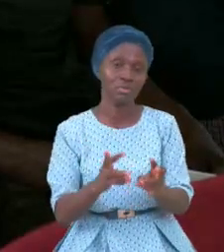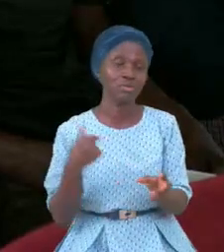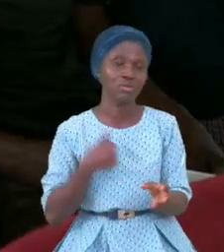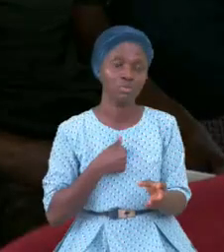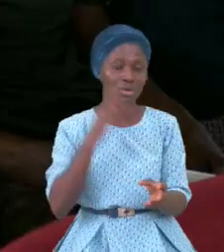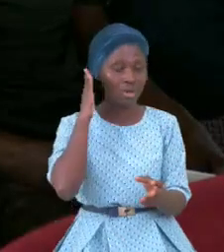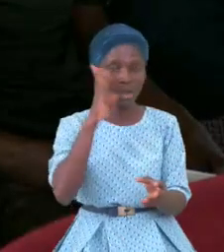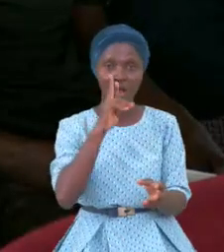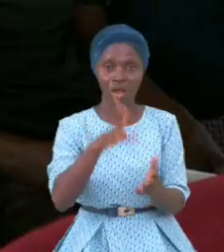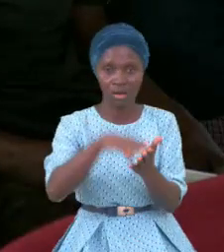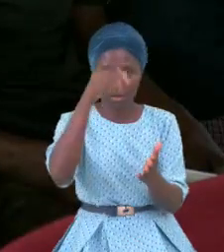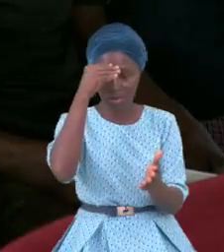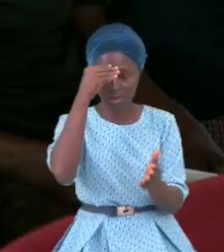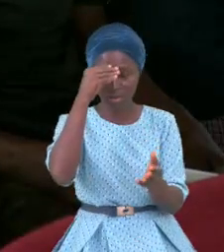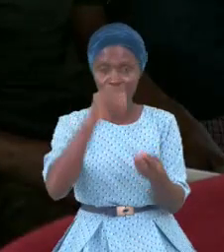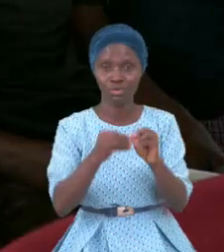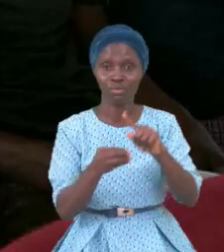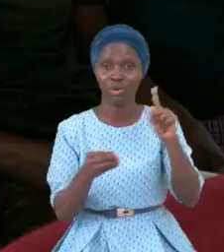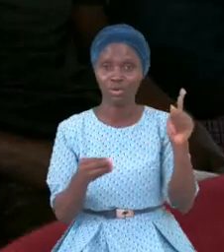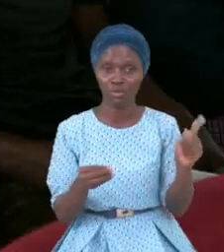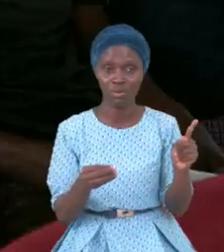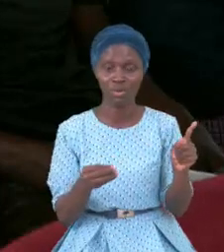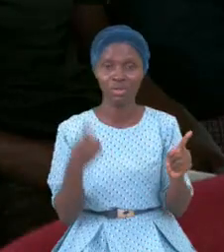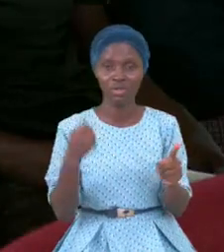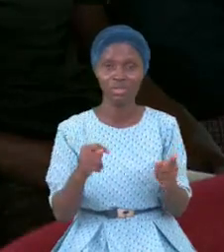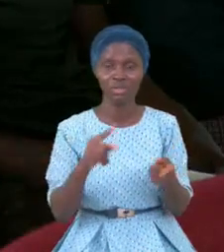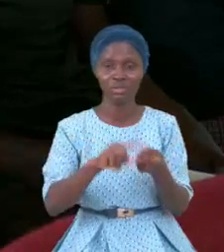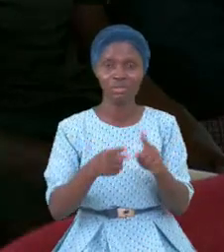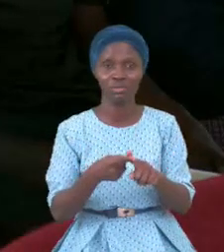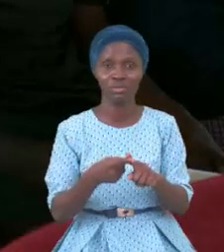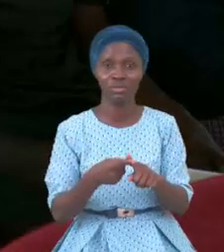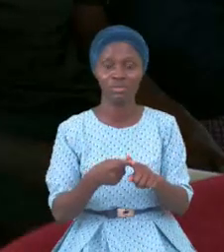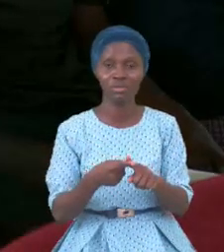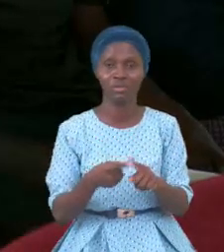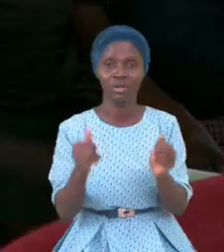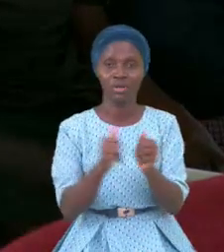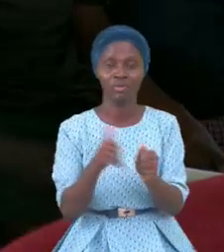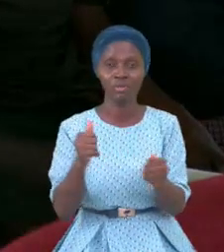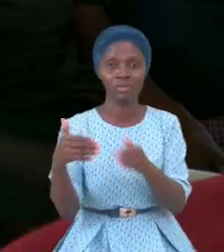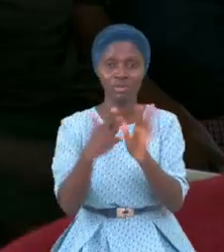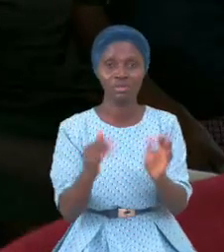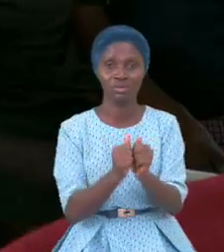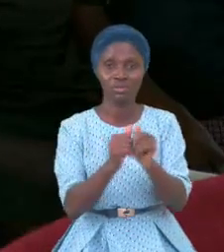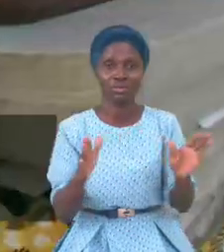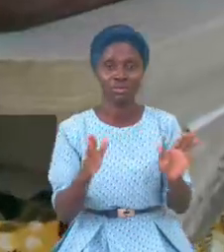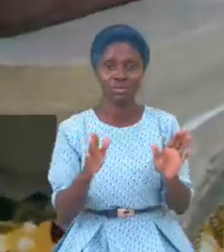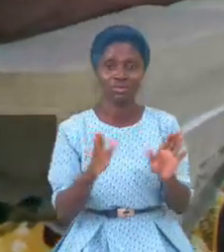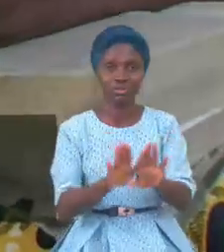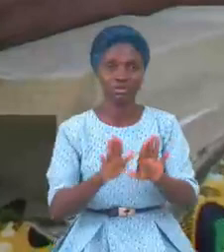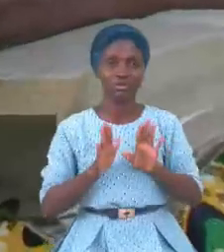the mentor without fear. Number two, commitment to